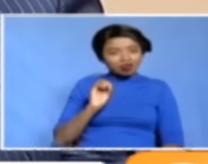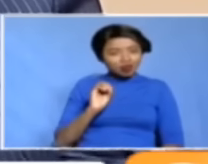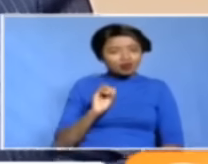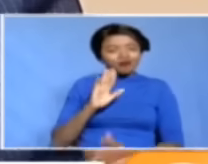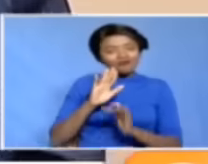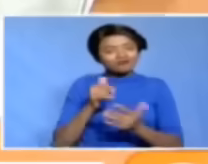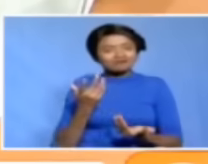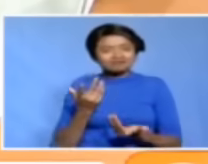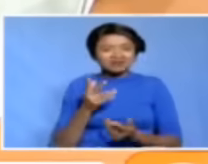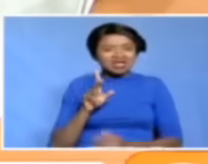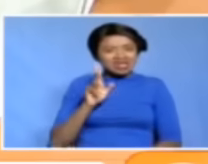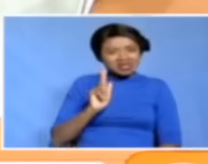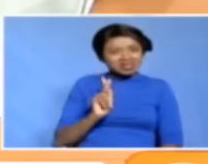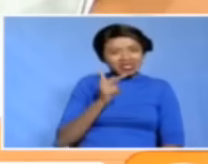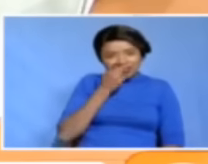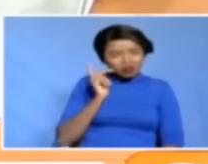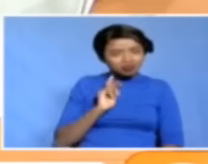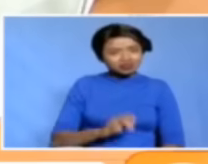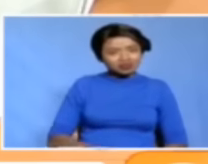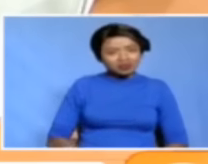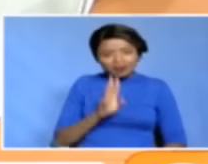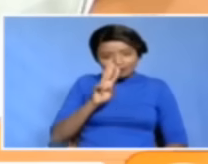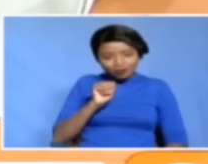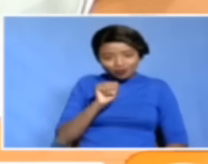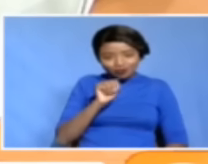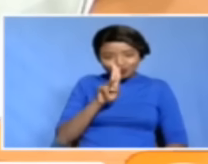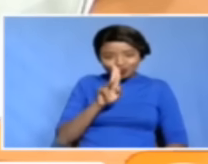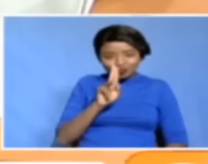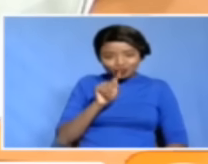Kilonzo. They come from different regions.